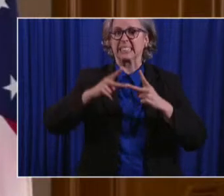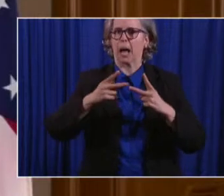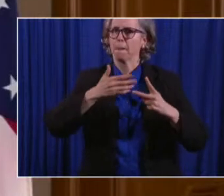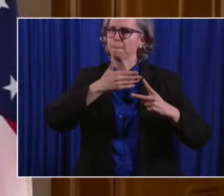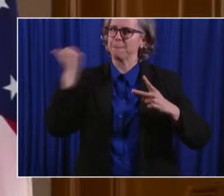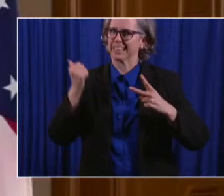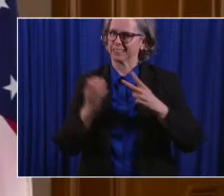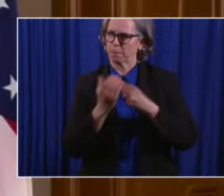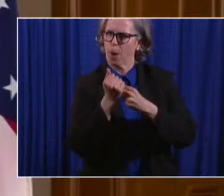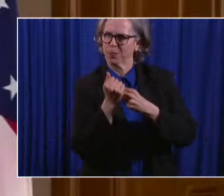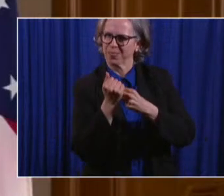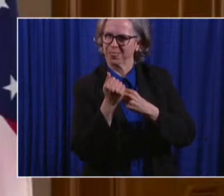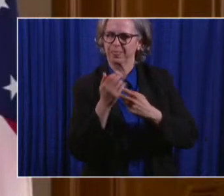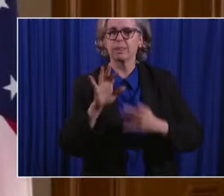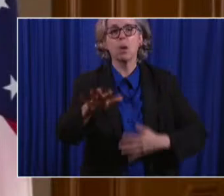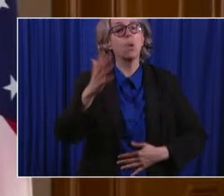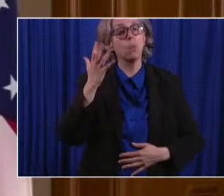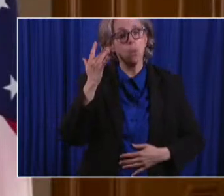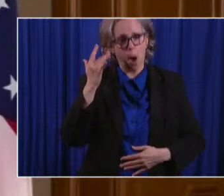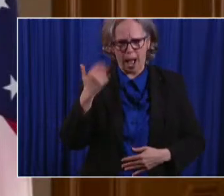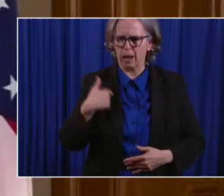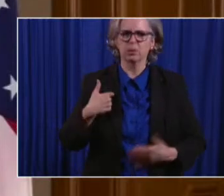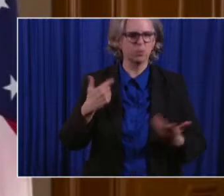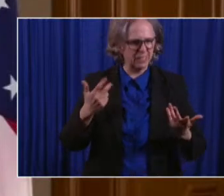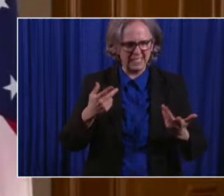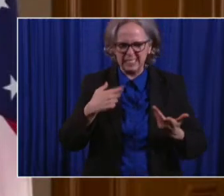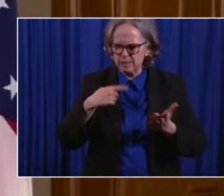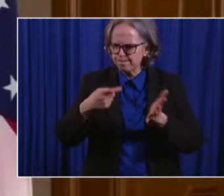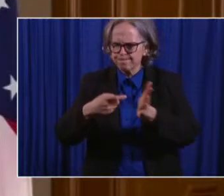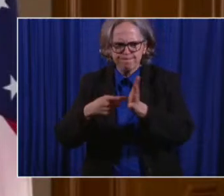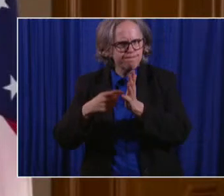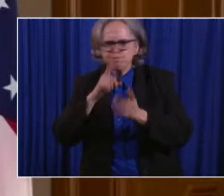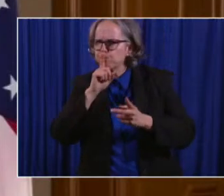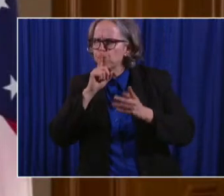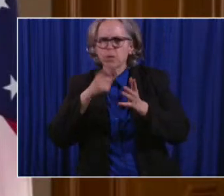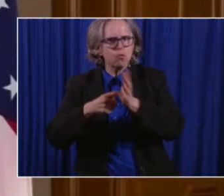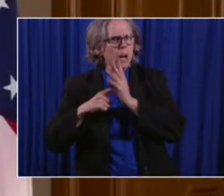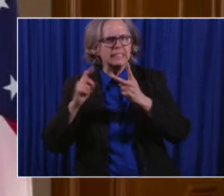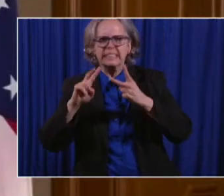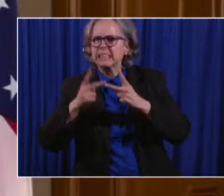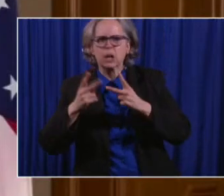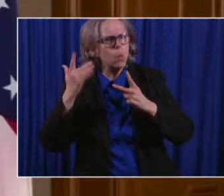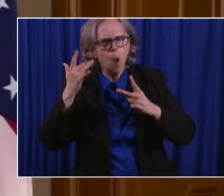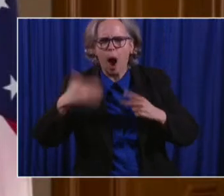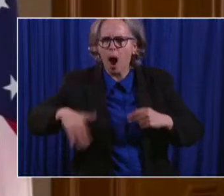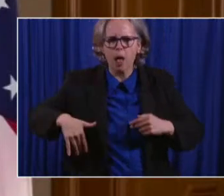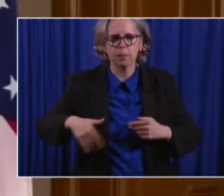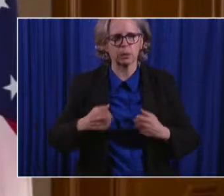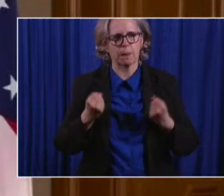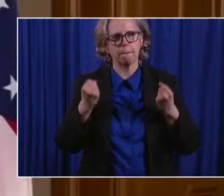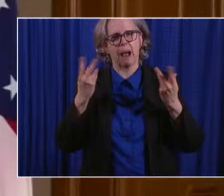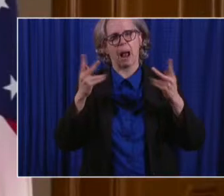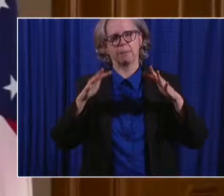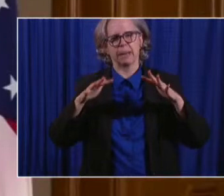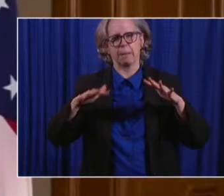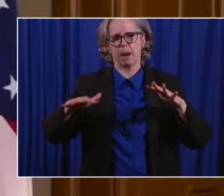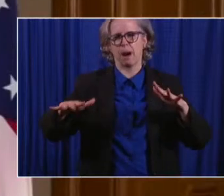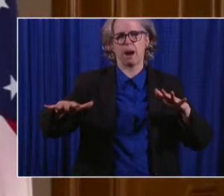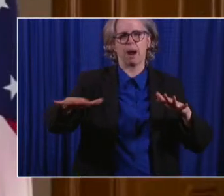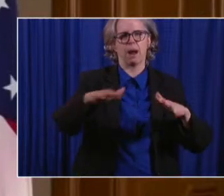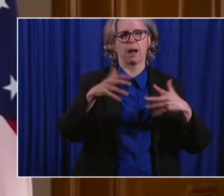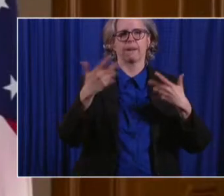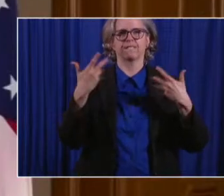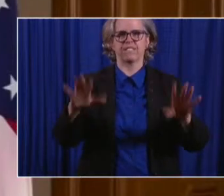second shot, I wanted to get as many people in as quickly as they could. So let them be eligible. So they would know if I got this first